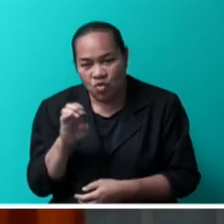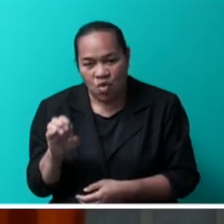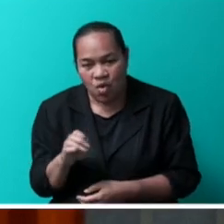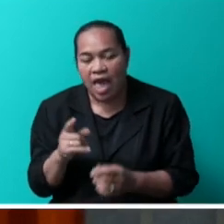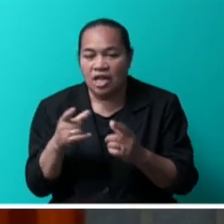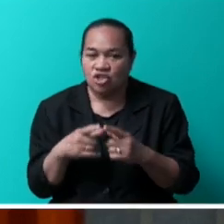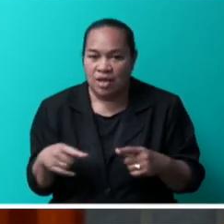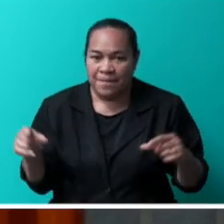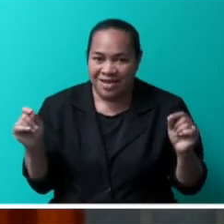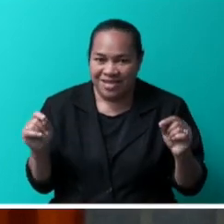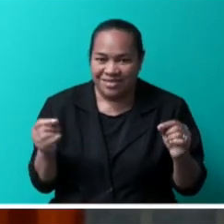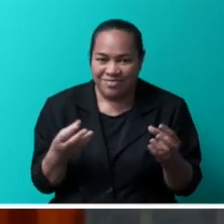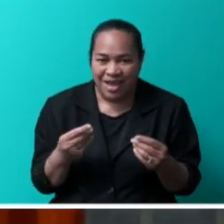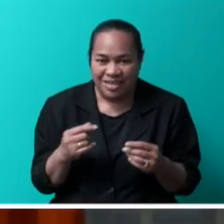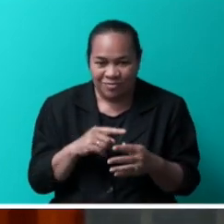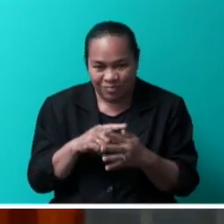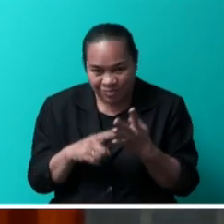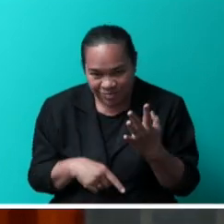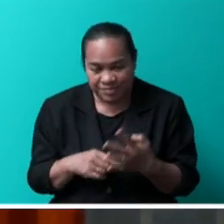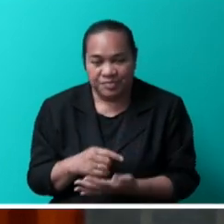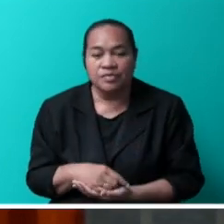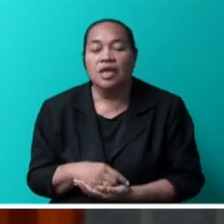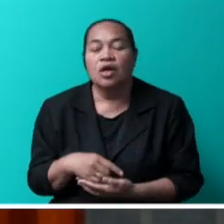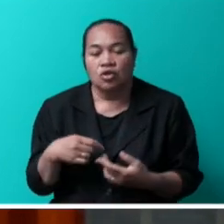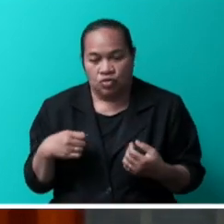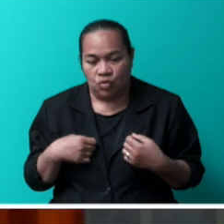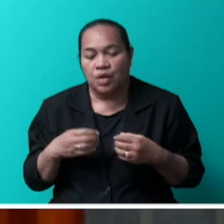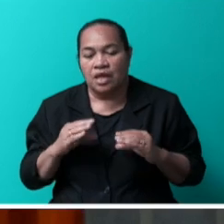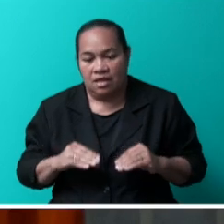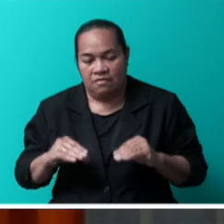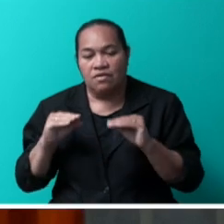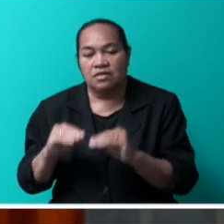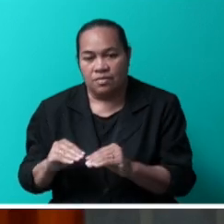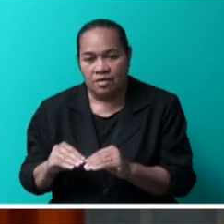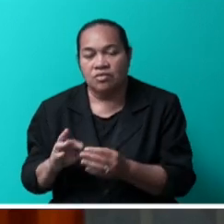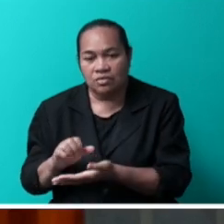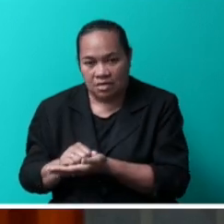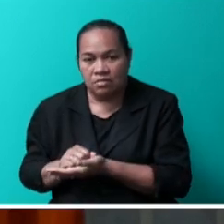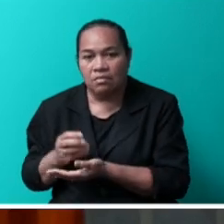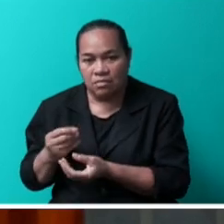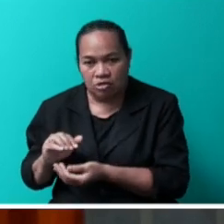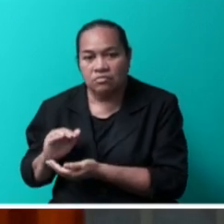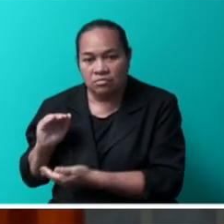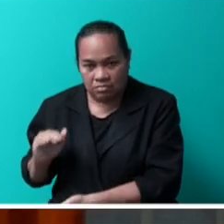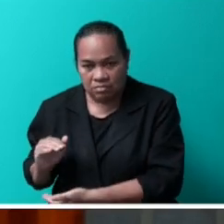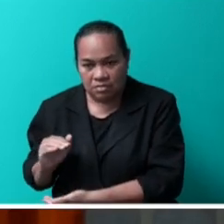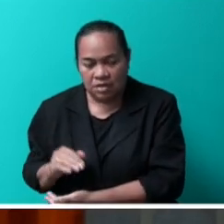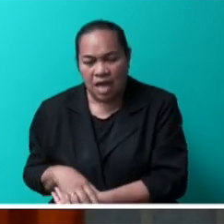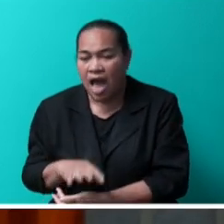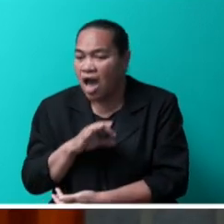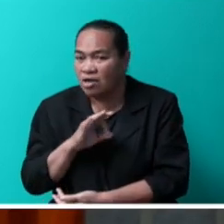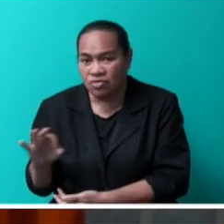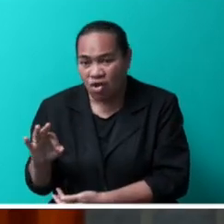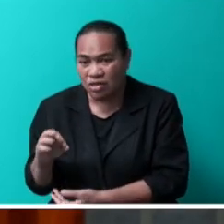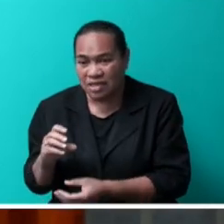Japanese yen, which comprise our investable reserves. Our non-investable